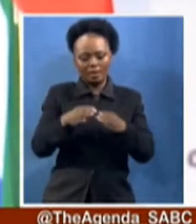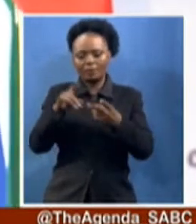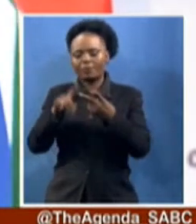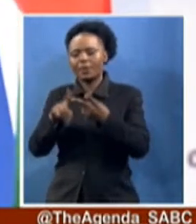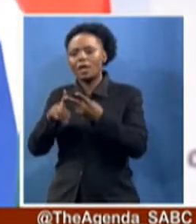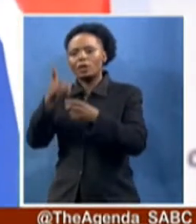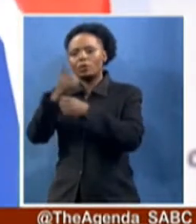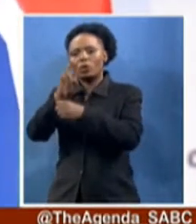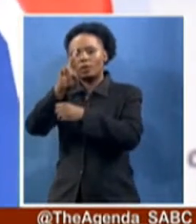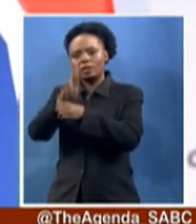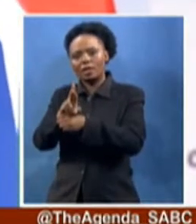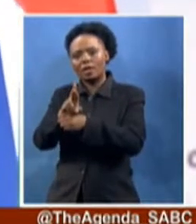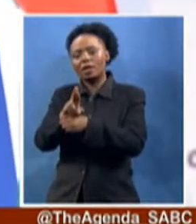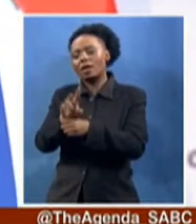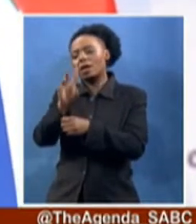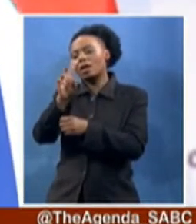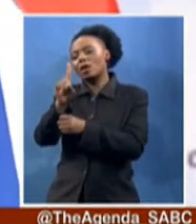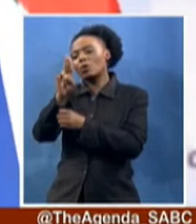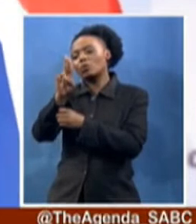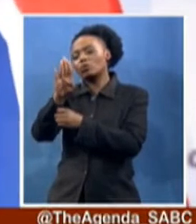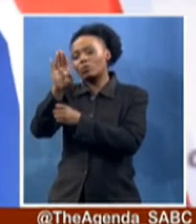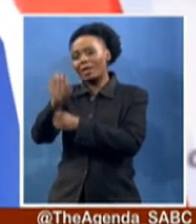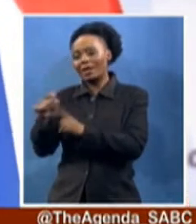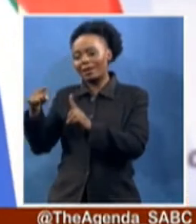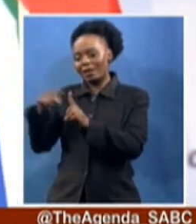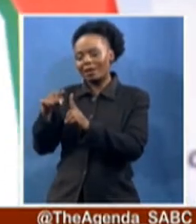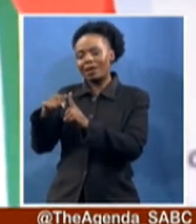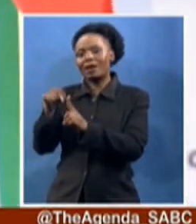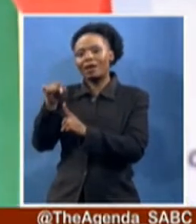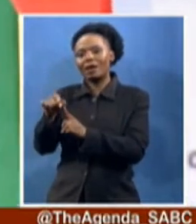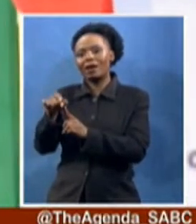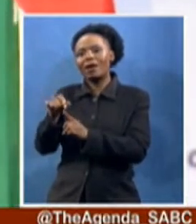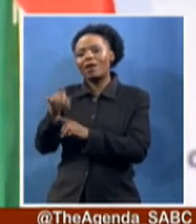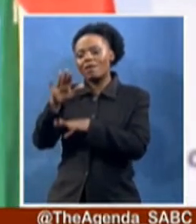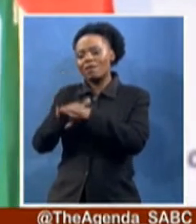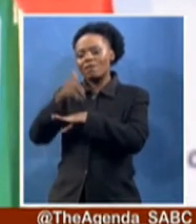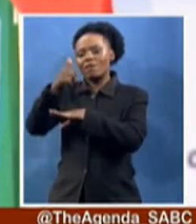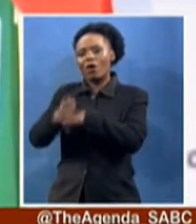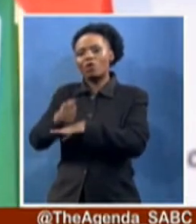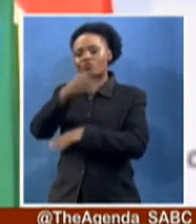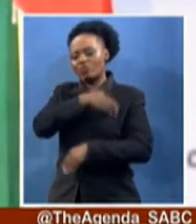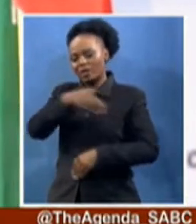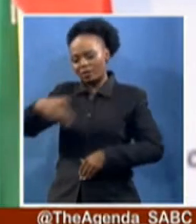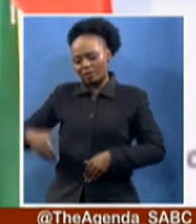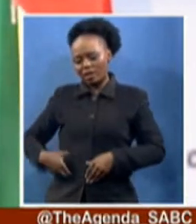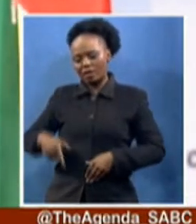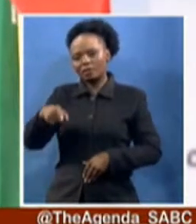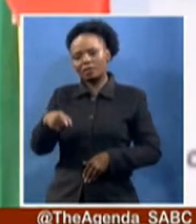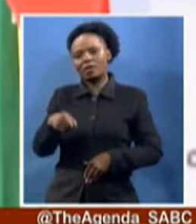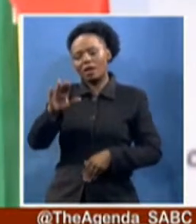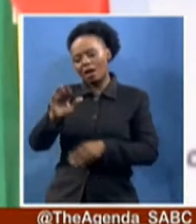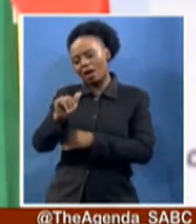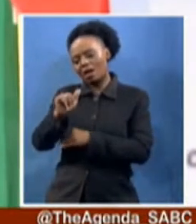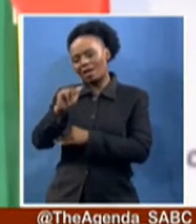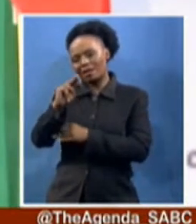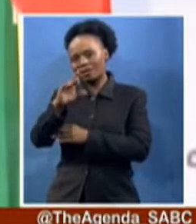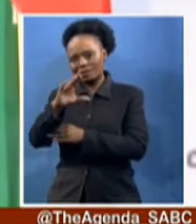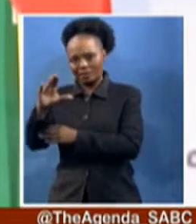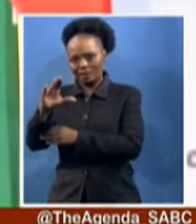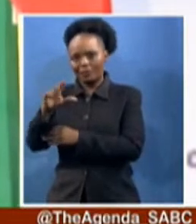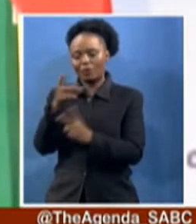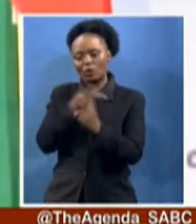president, general of the governing party, the African National Congress. These two